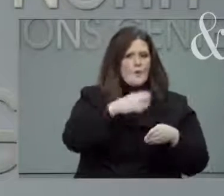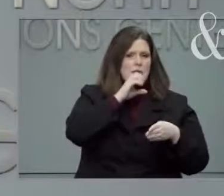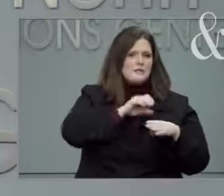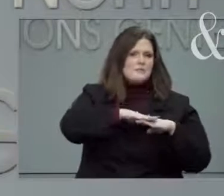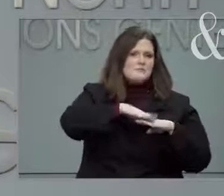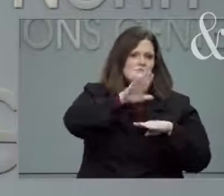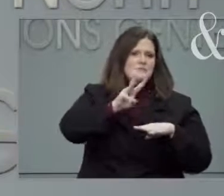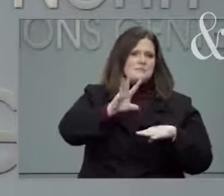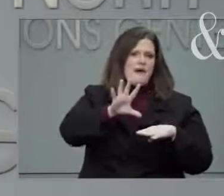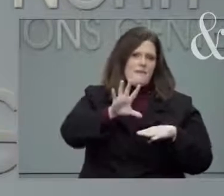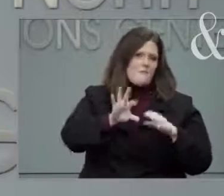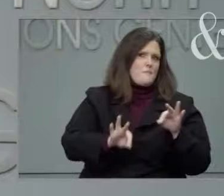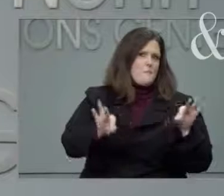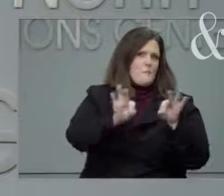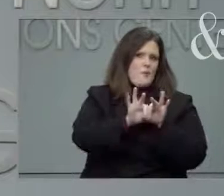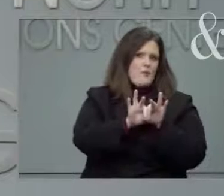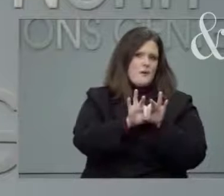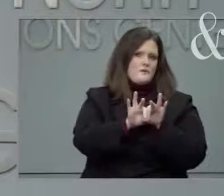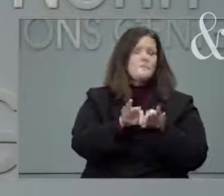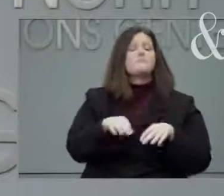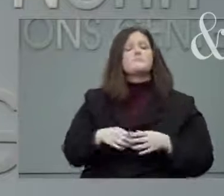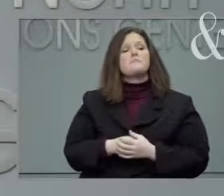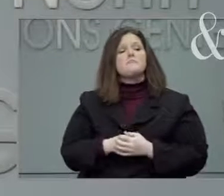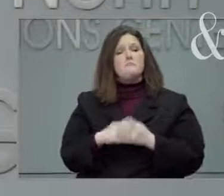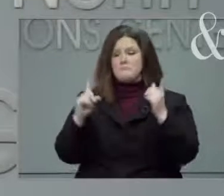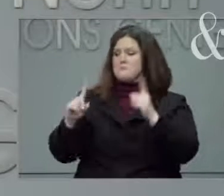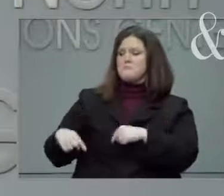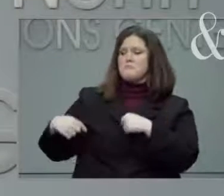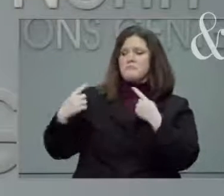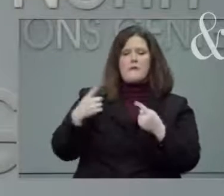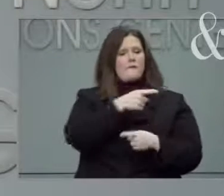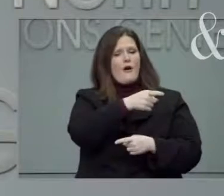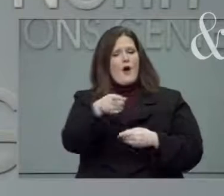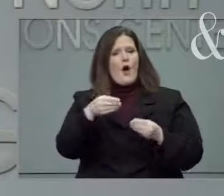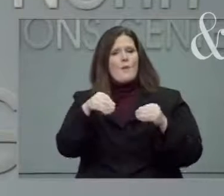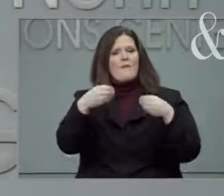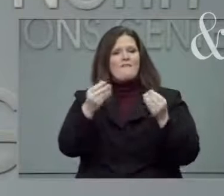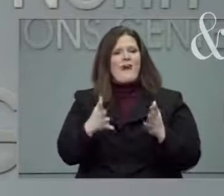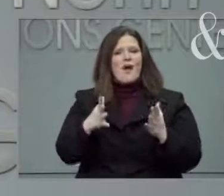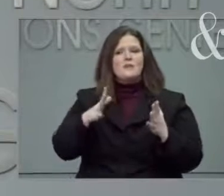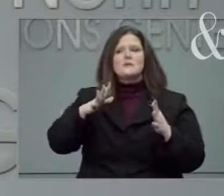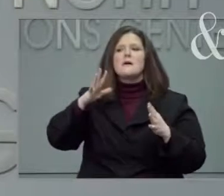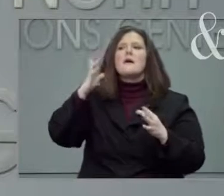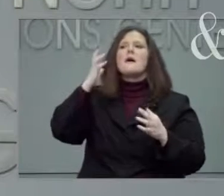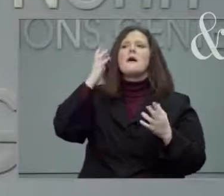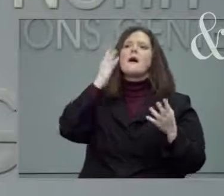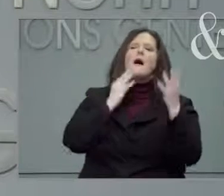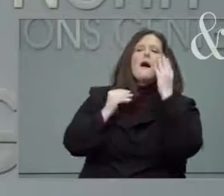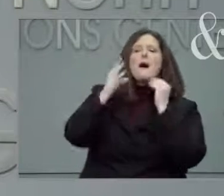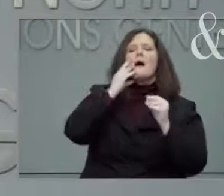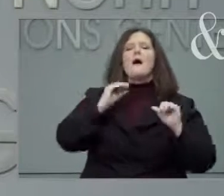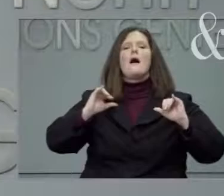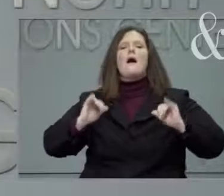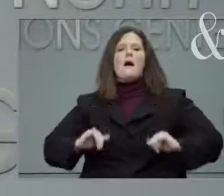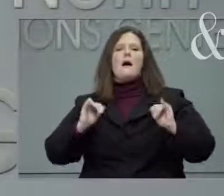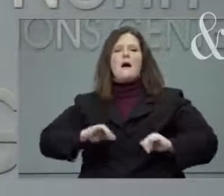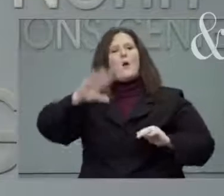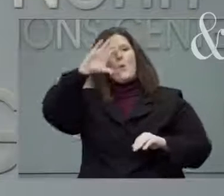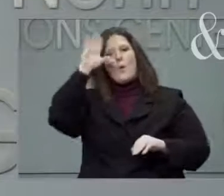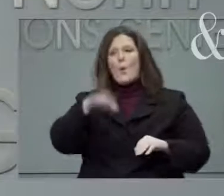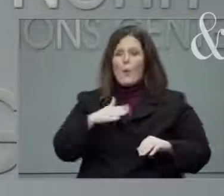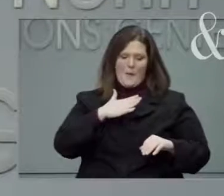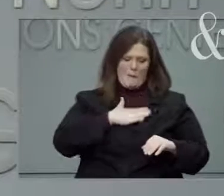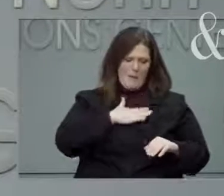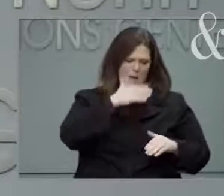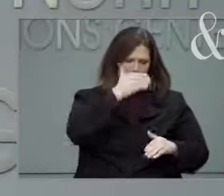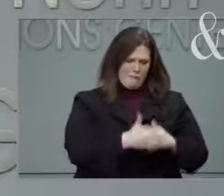that when you have a methodology and a process, that things can go more smoothly. And I think has been